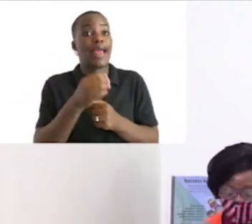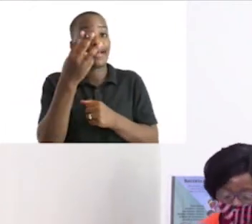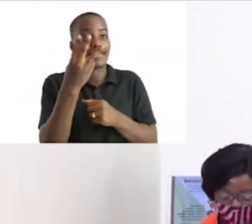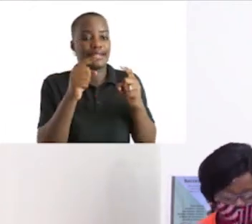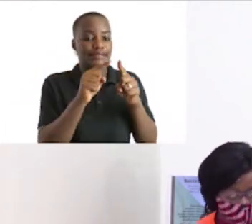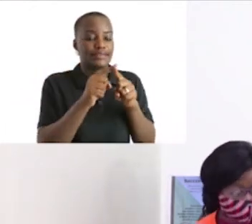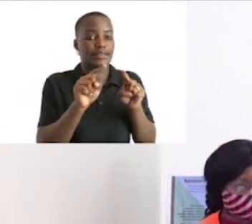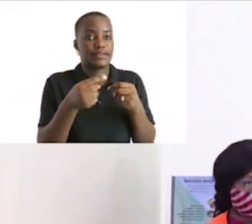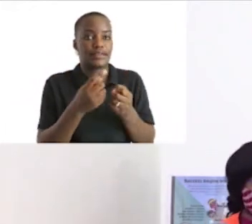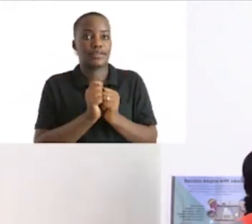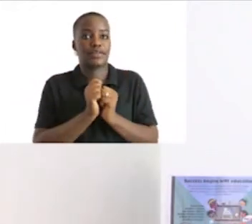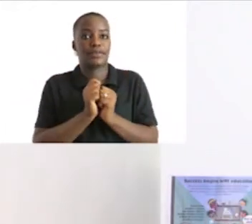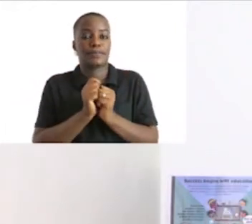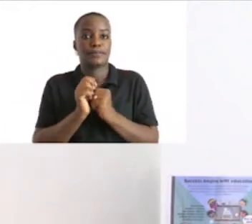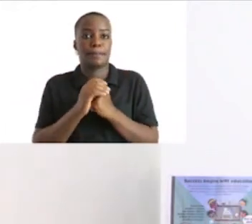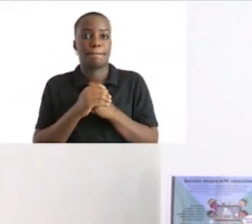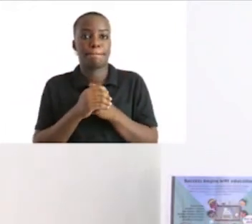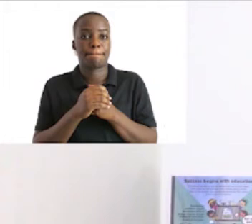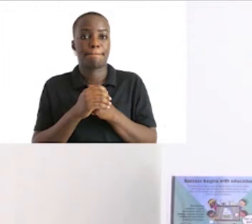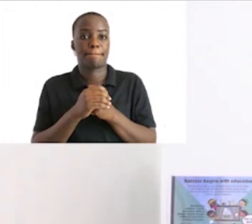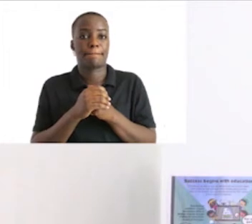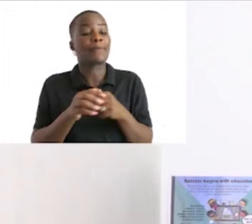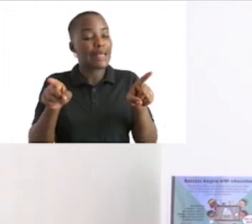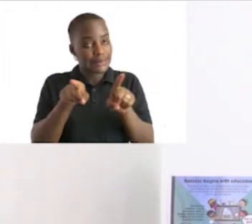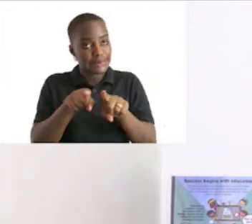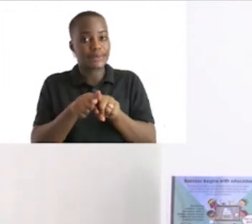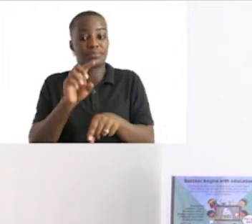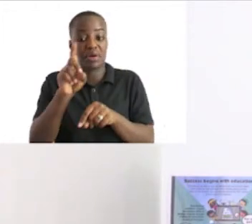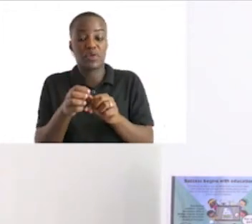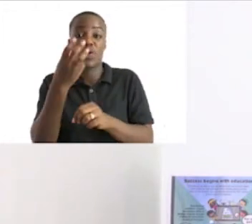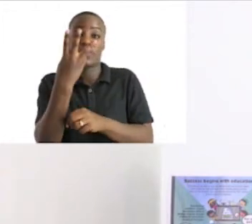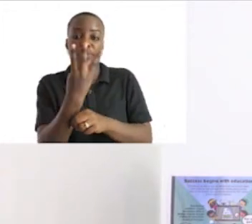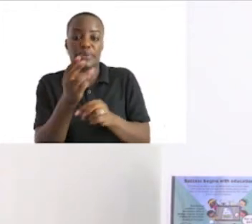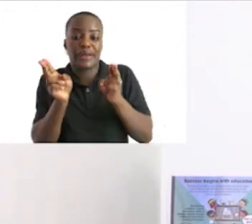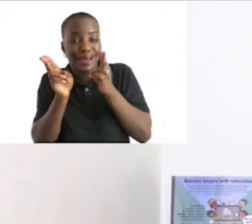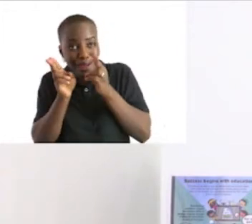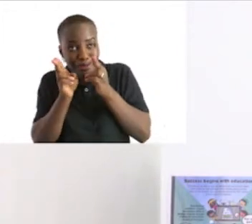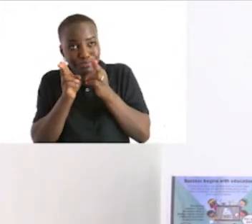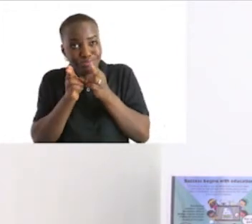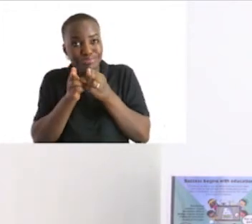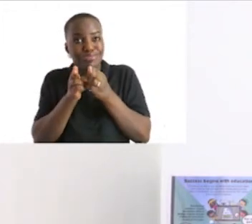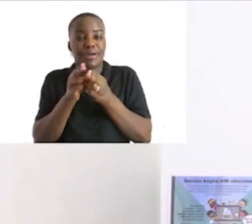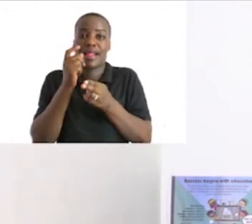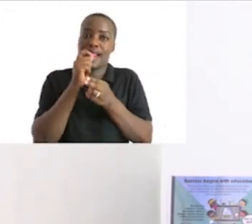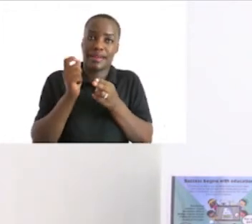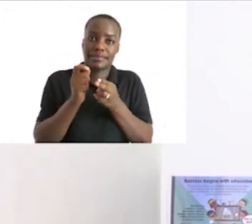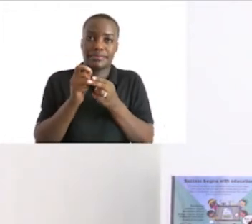to find your own 3 objects. At the same time, it is also asking for 3 objects that are shorter than your